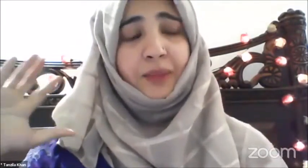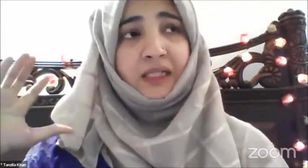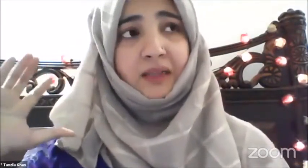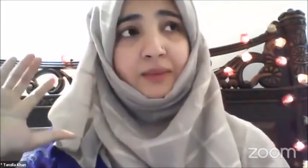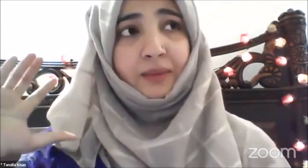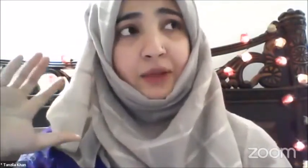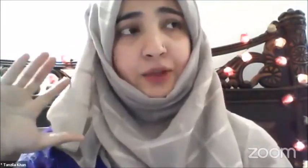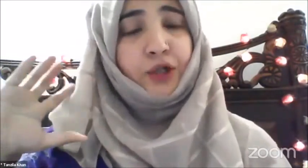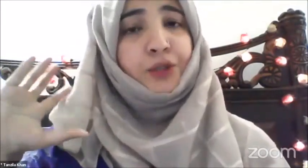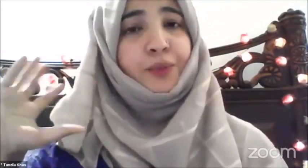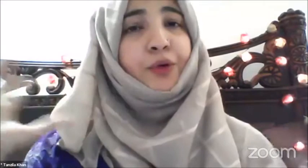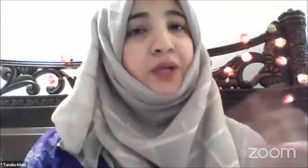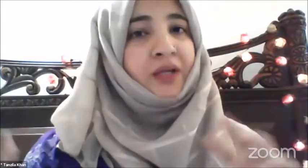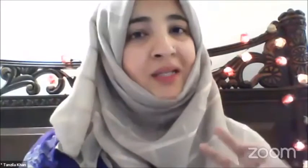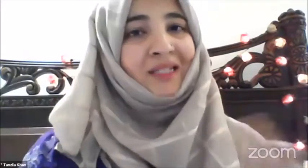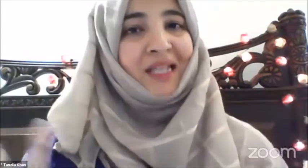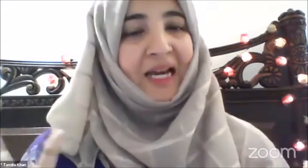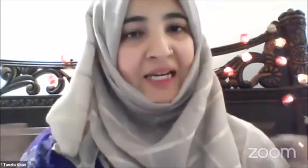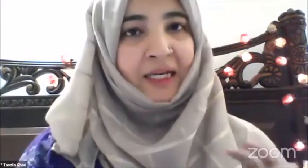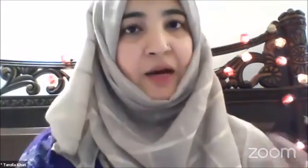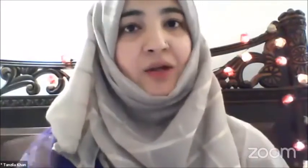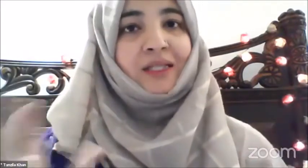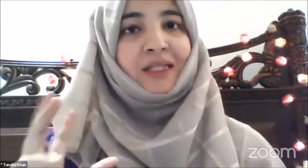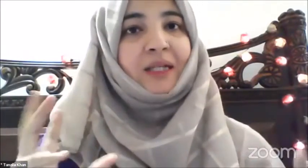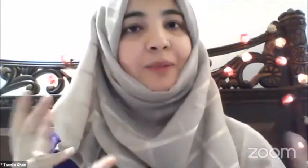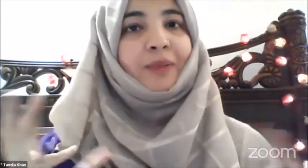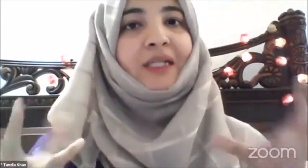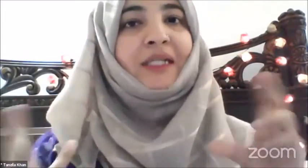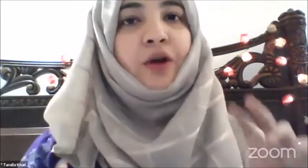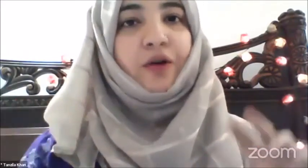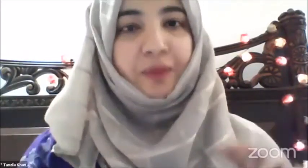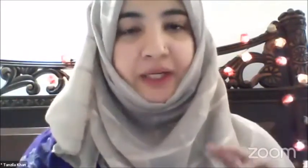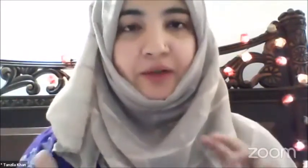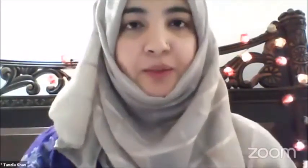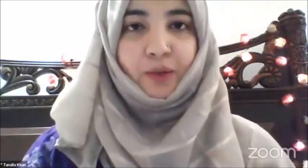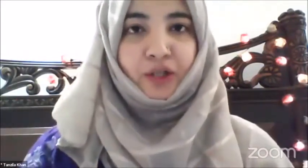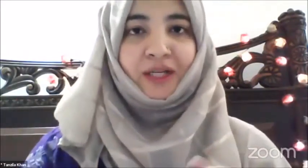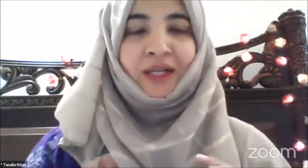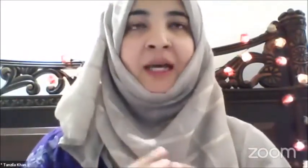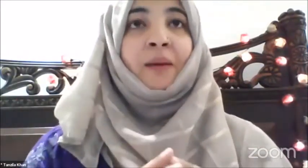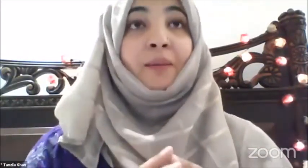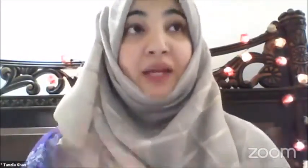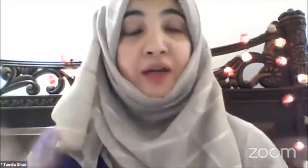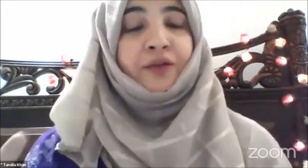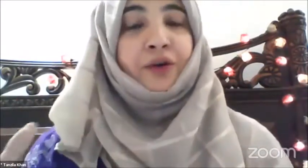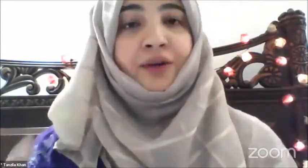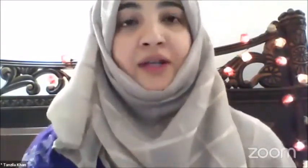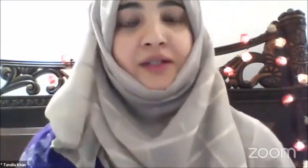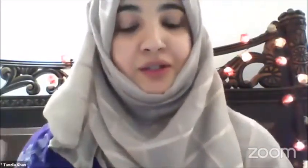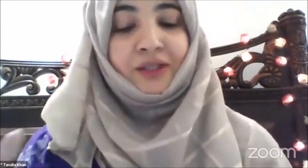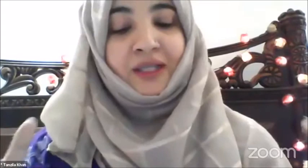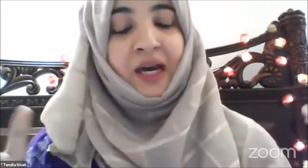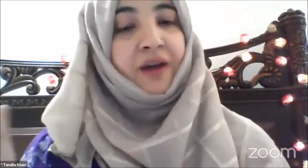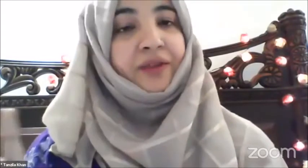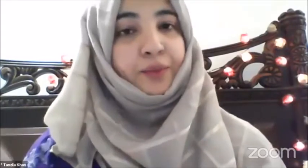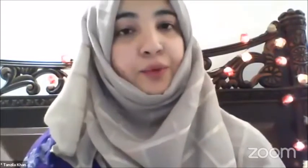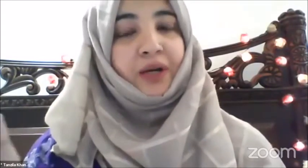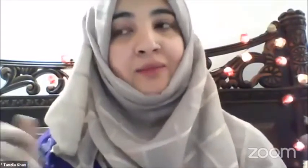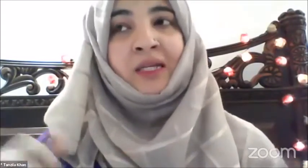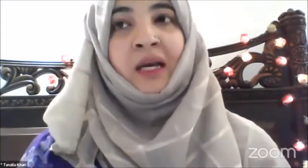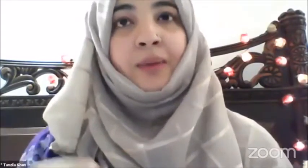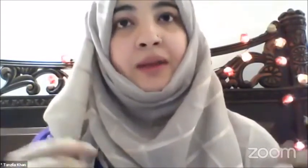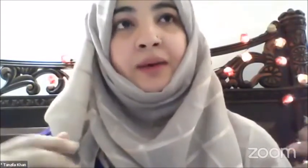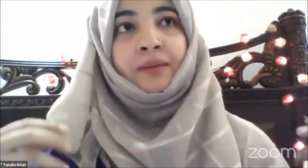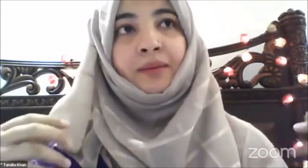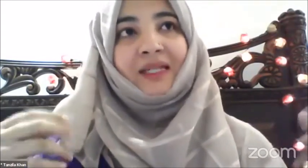a bit about the entrepreneurial side or sustainability of a particular project. Many of the organizations, they have their